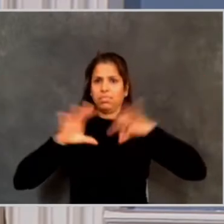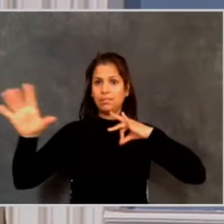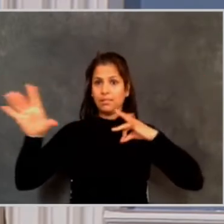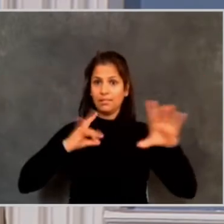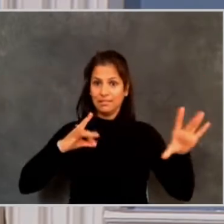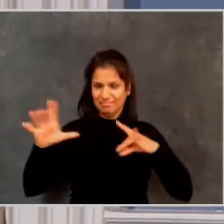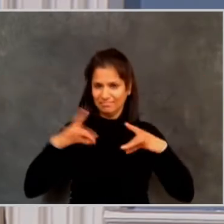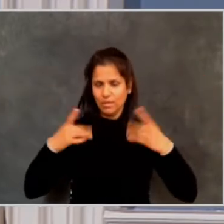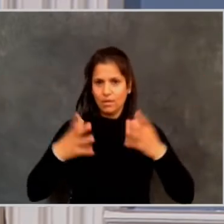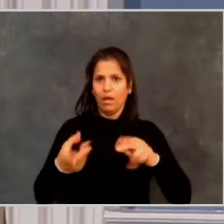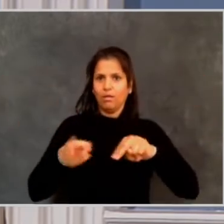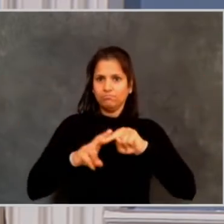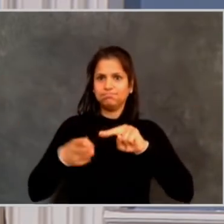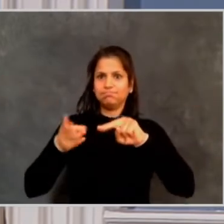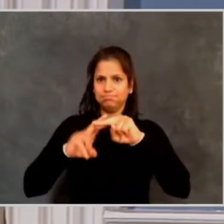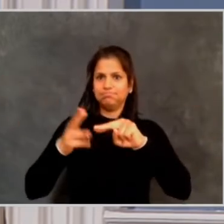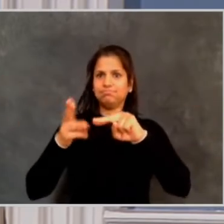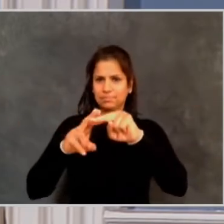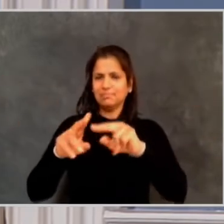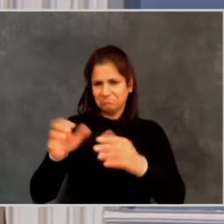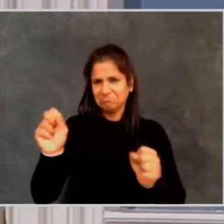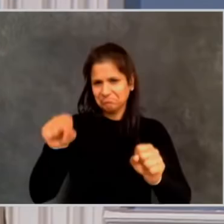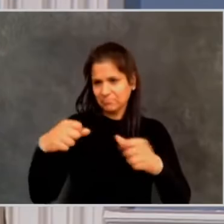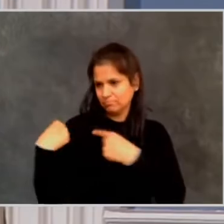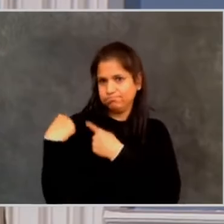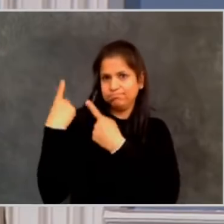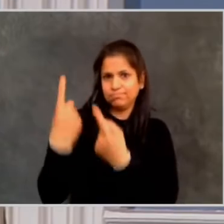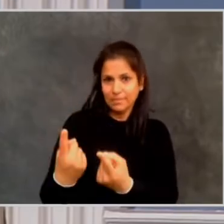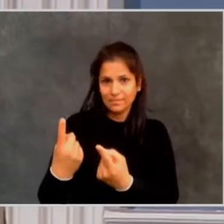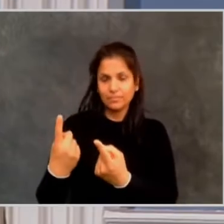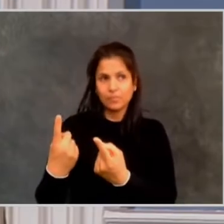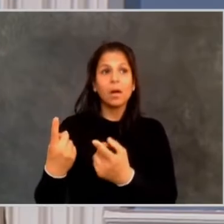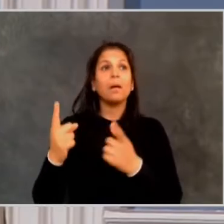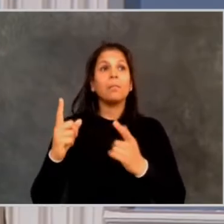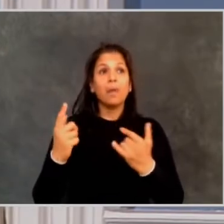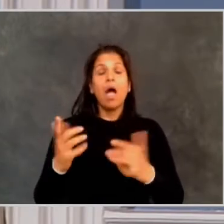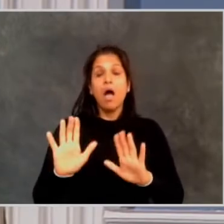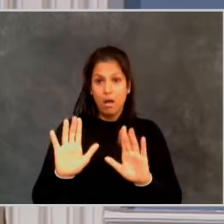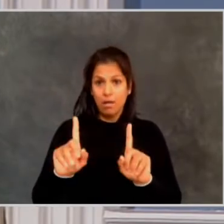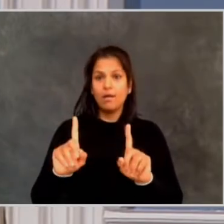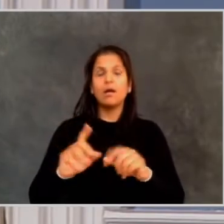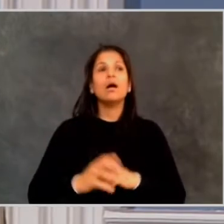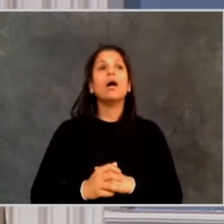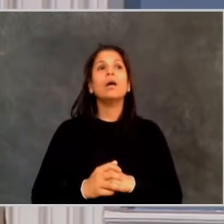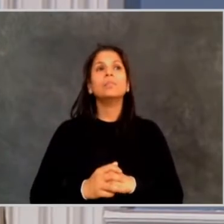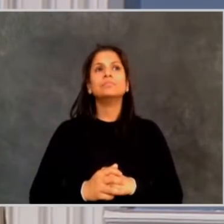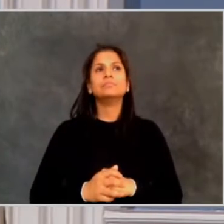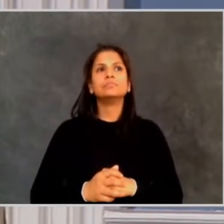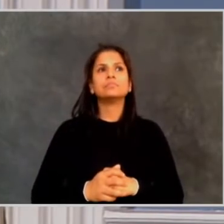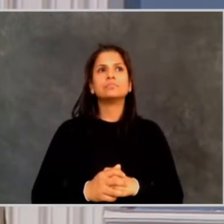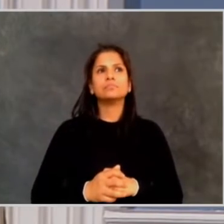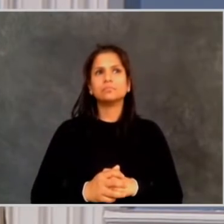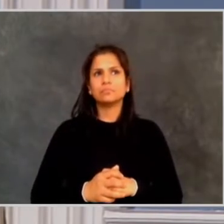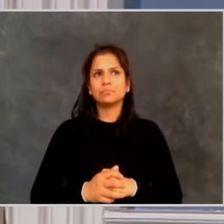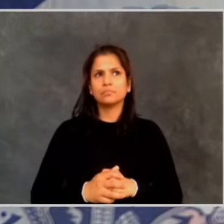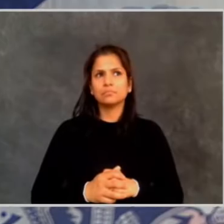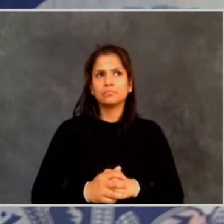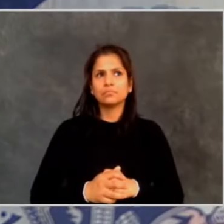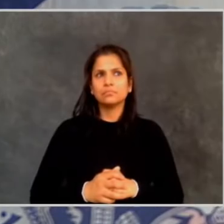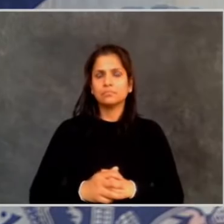the individual level and at the population level. Amen. Aaron from Politico is up next. Aaron?